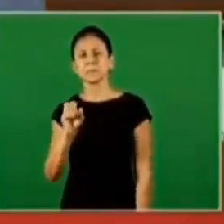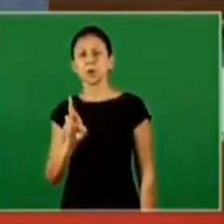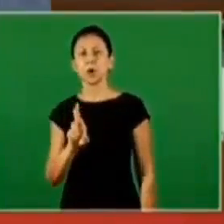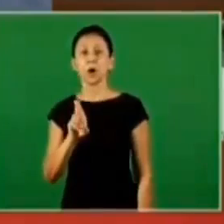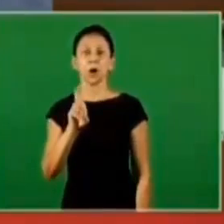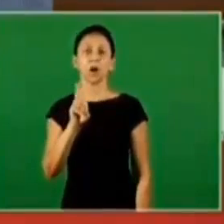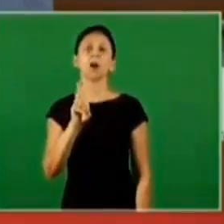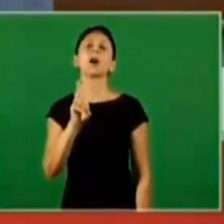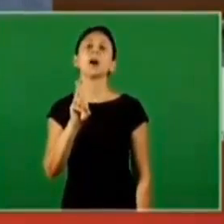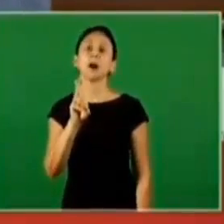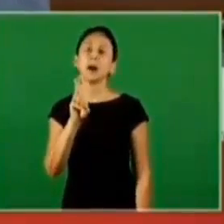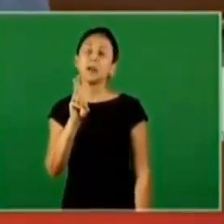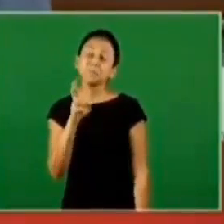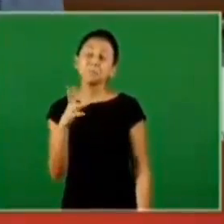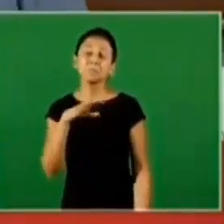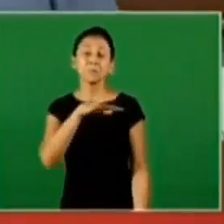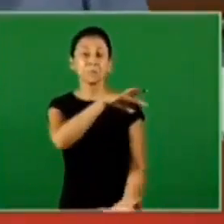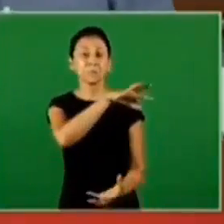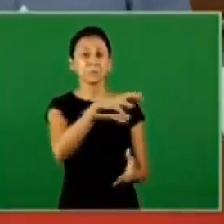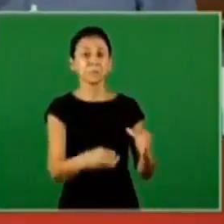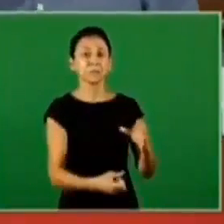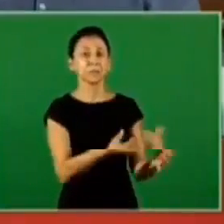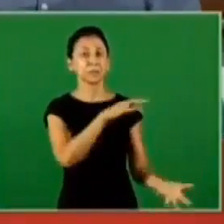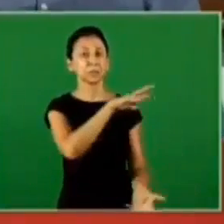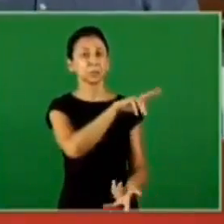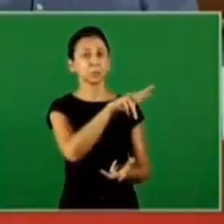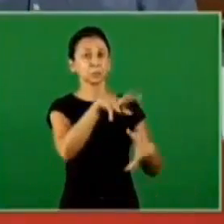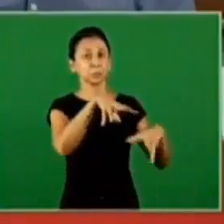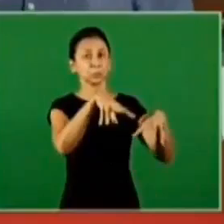this. Light is going to be turned off.